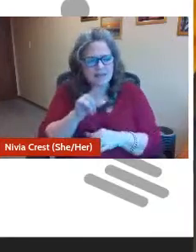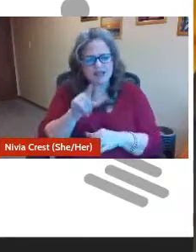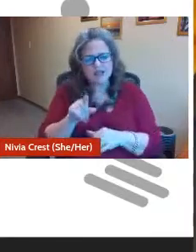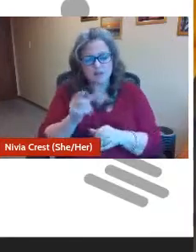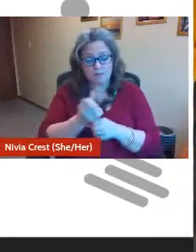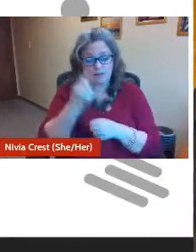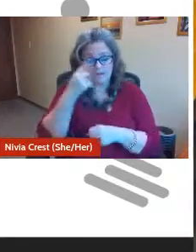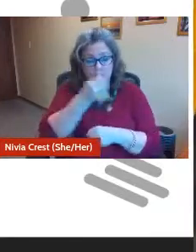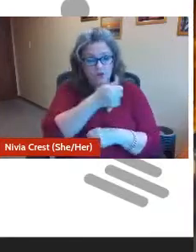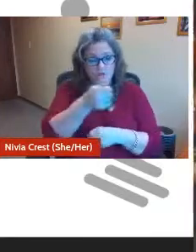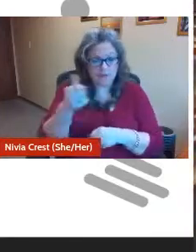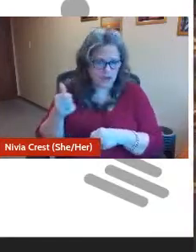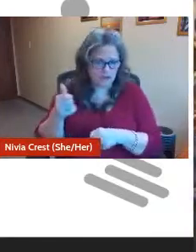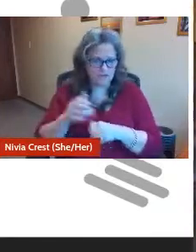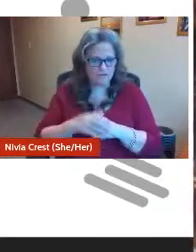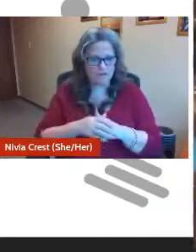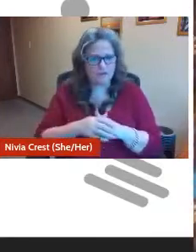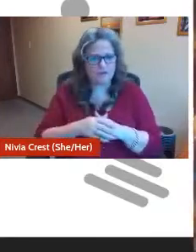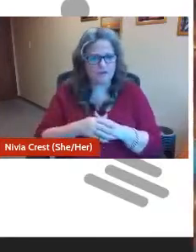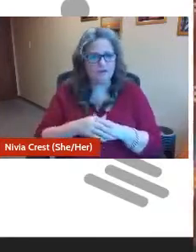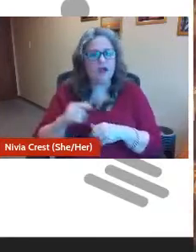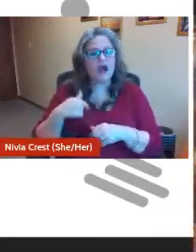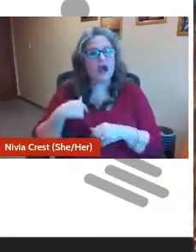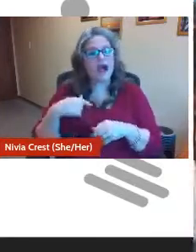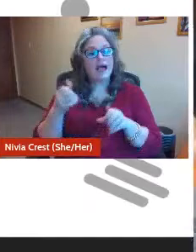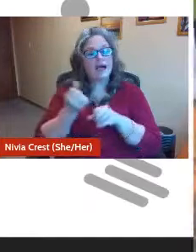yourself, I also made